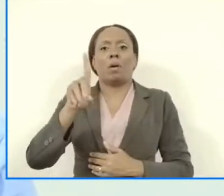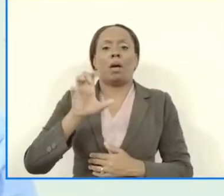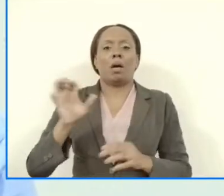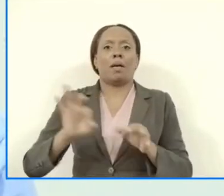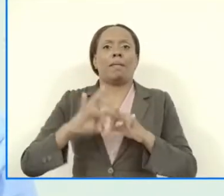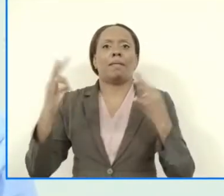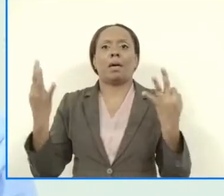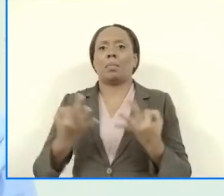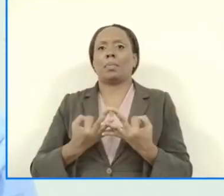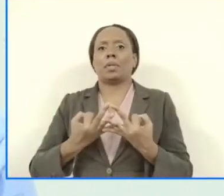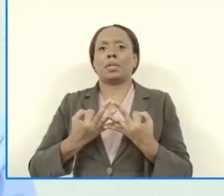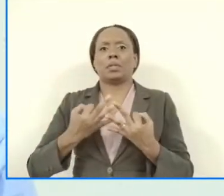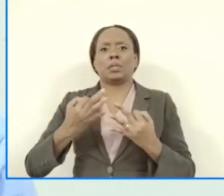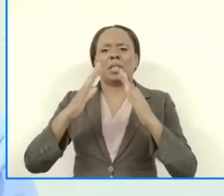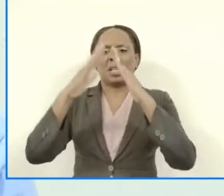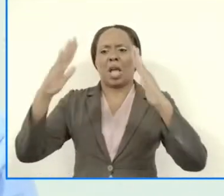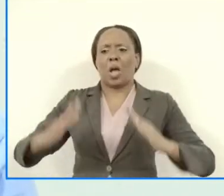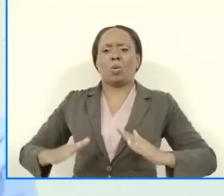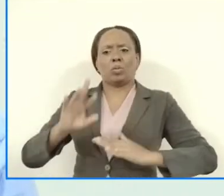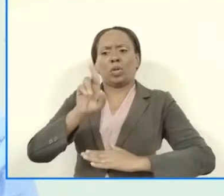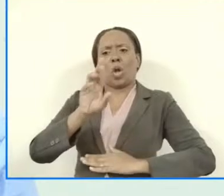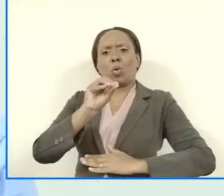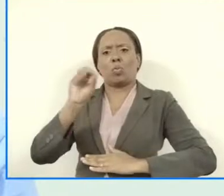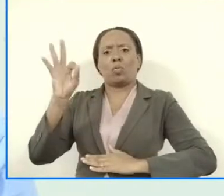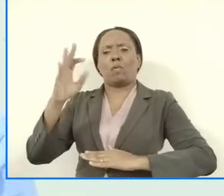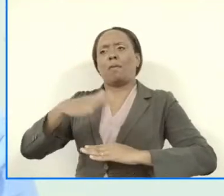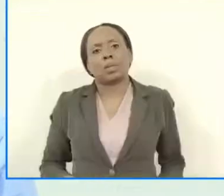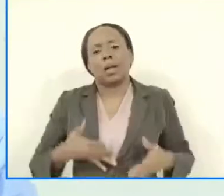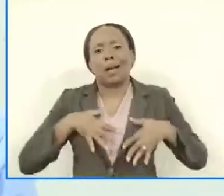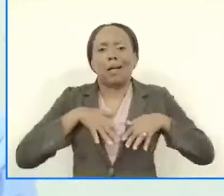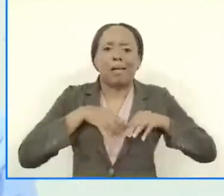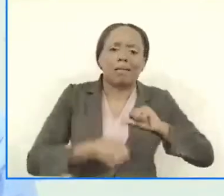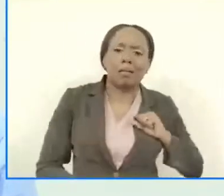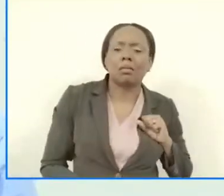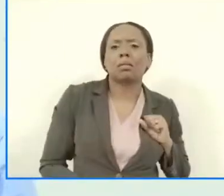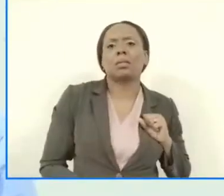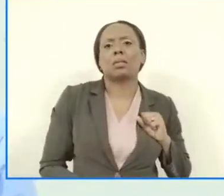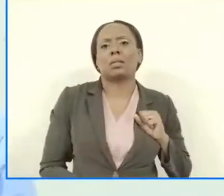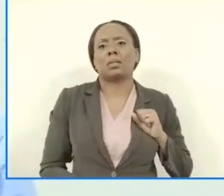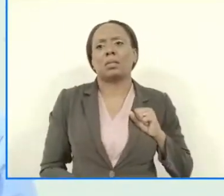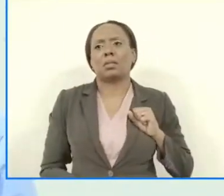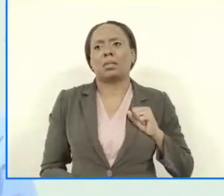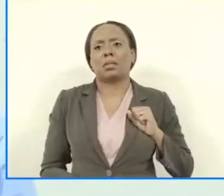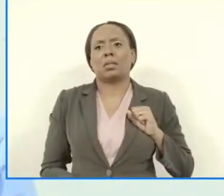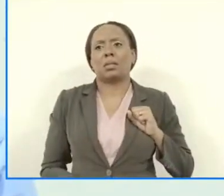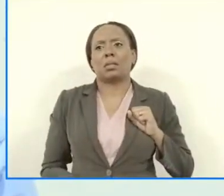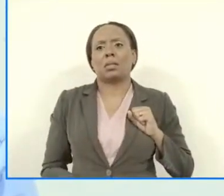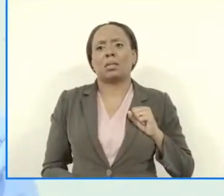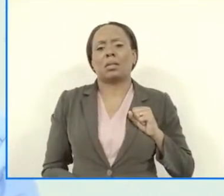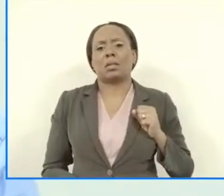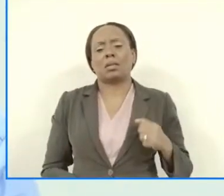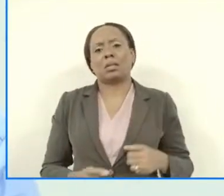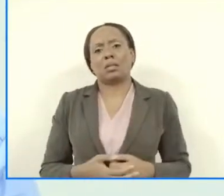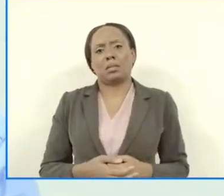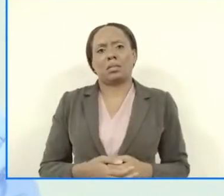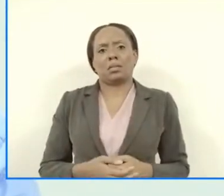gone forever and the structures no longer exist. I want to, before we go any further,